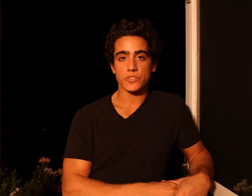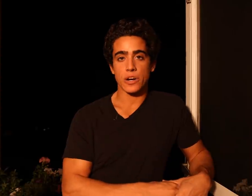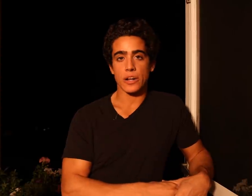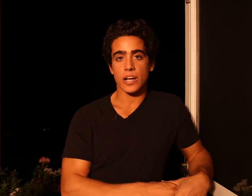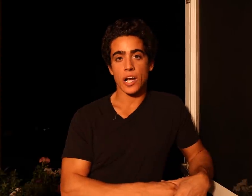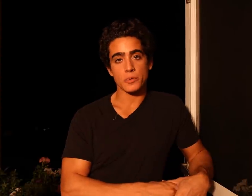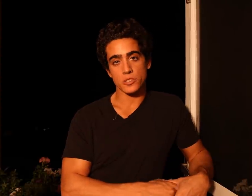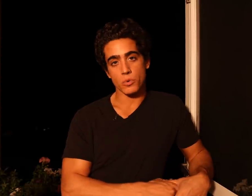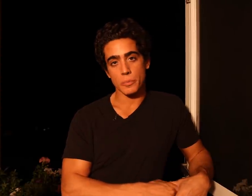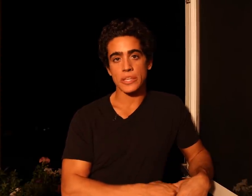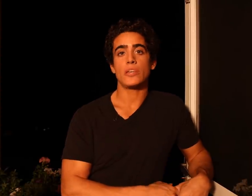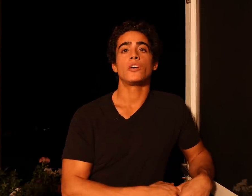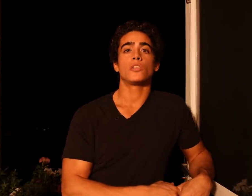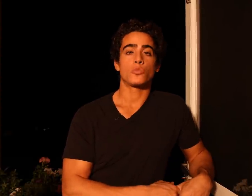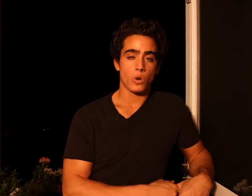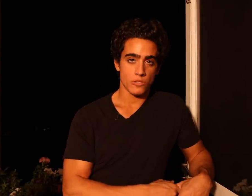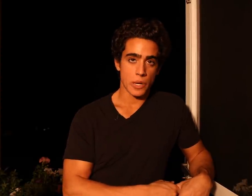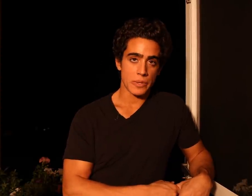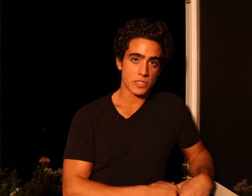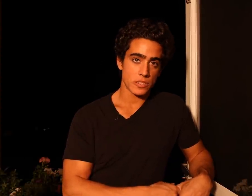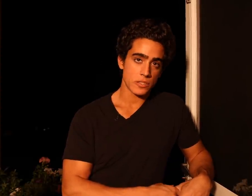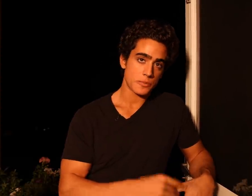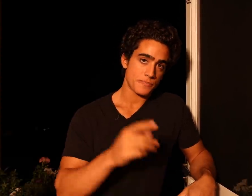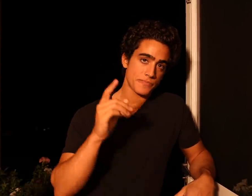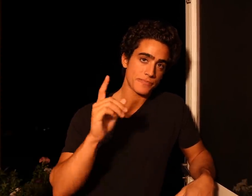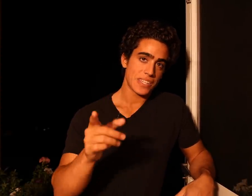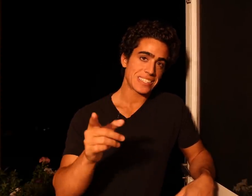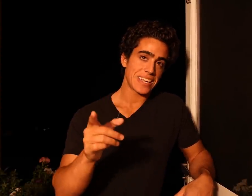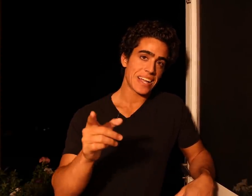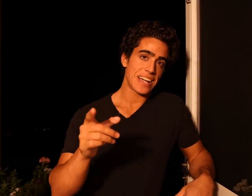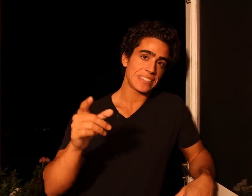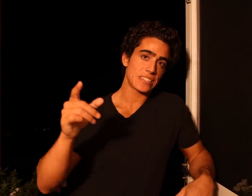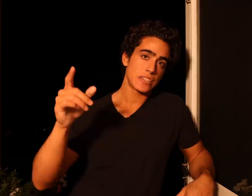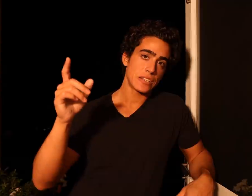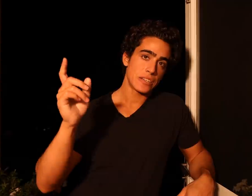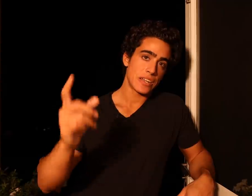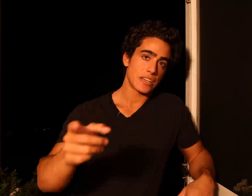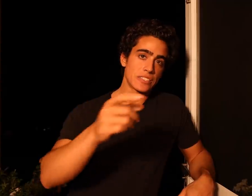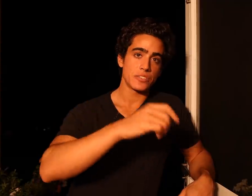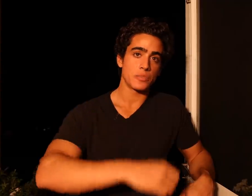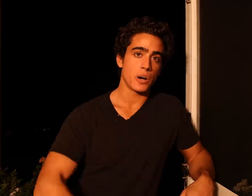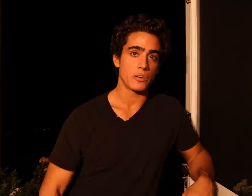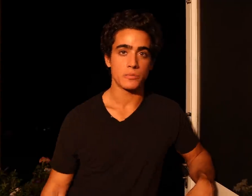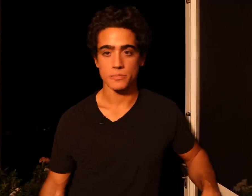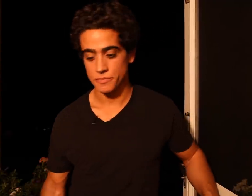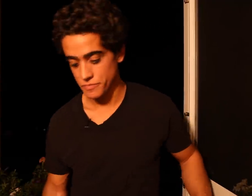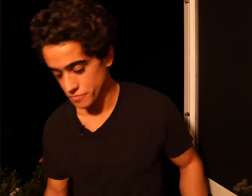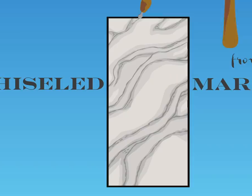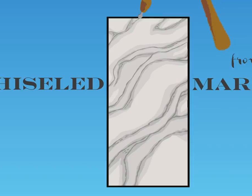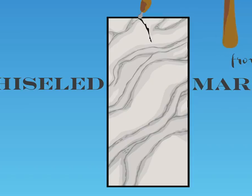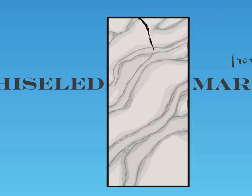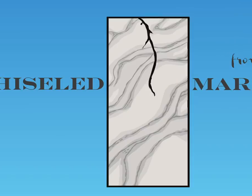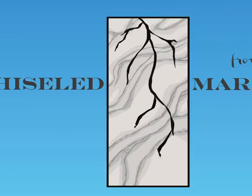go to frank-define.com to support me through all of my businesses thanks again guys and i'll see you tomorrow